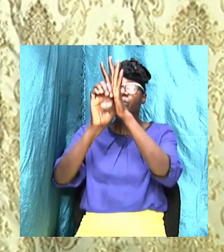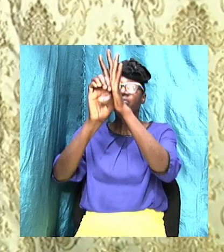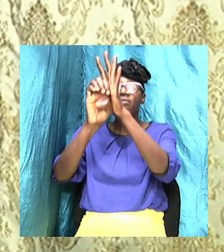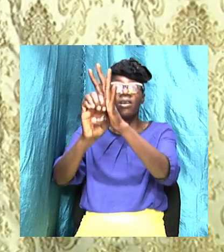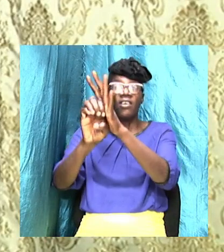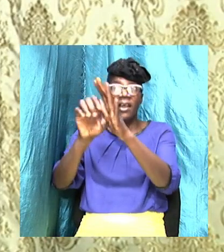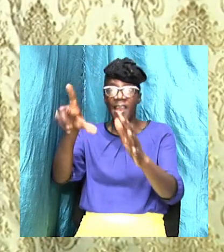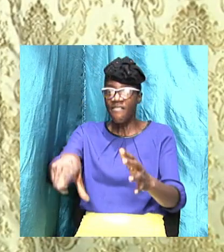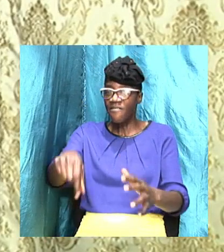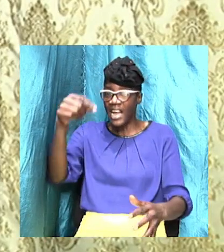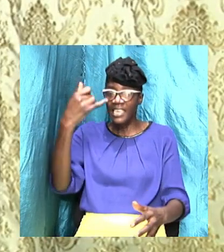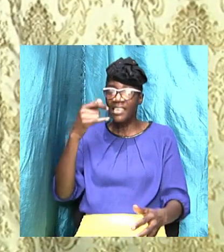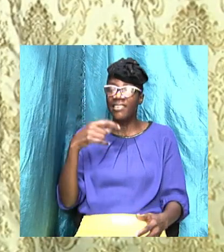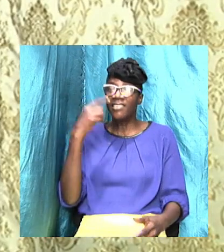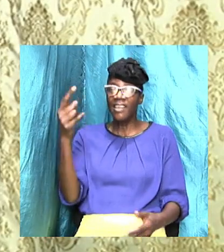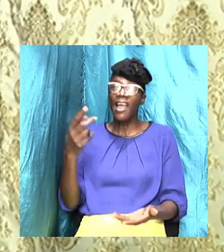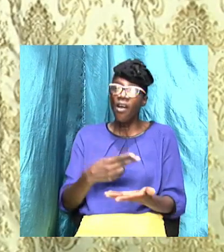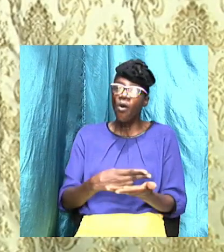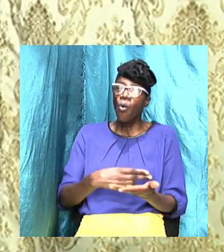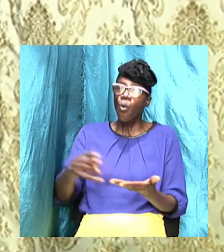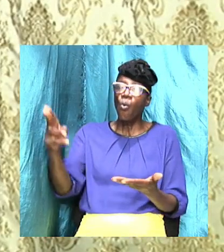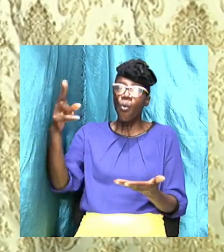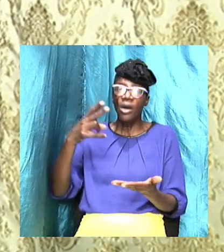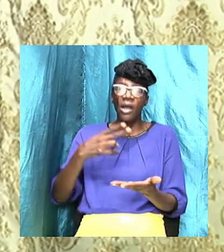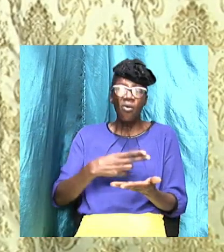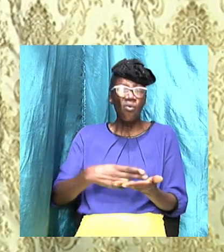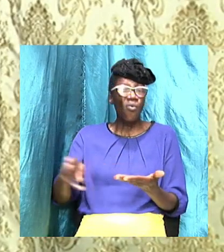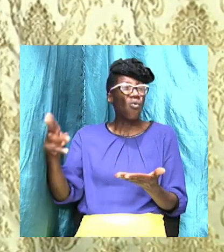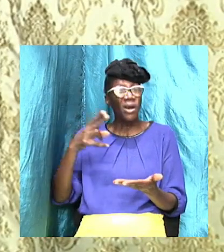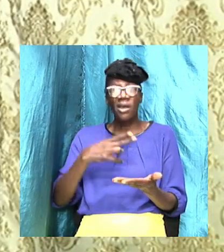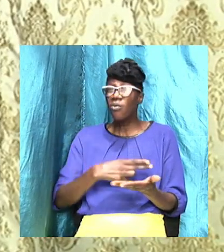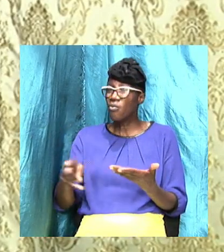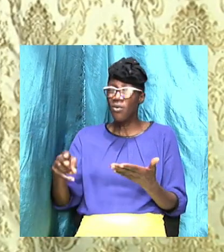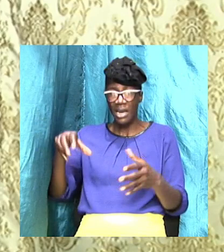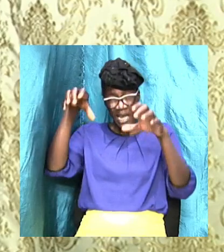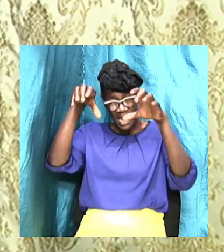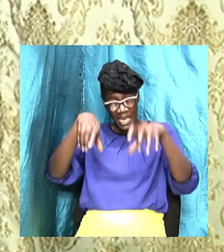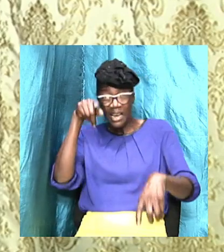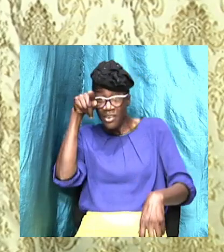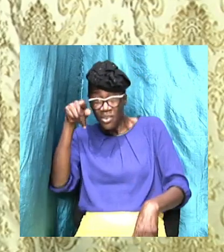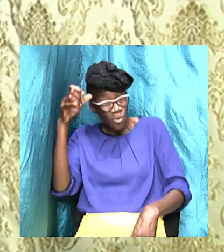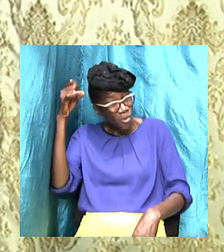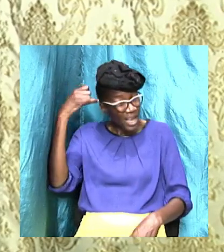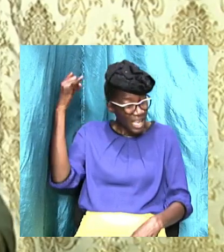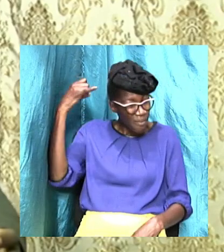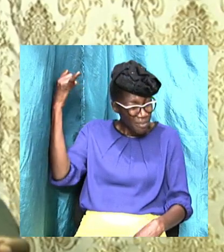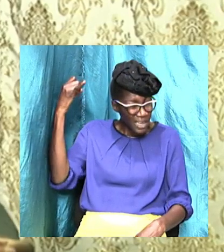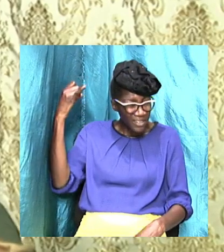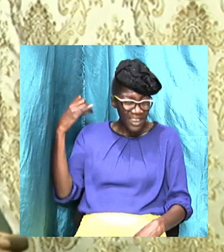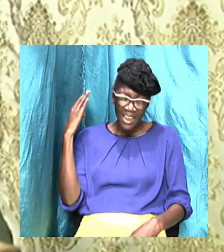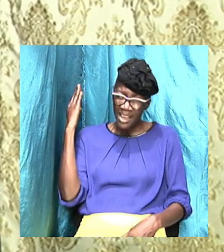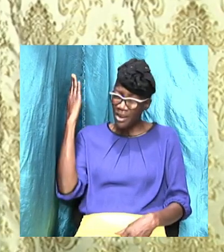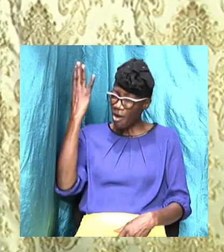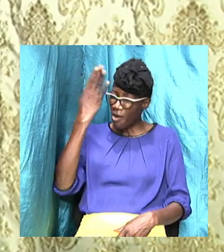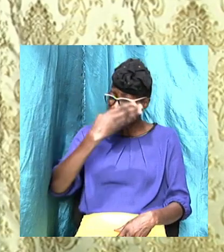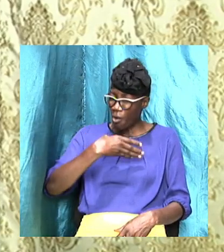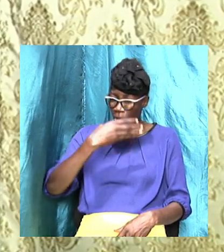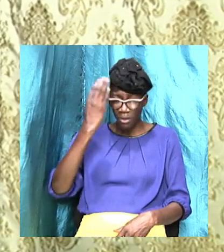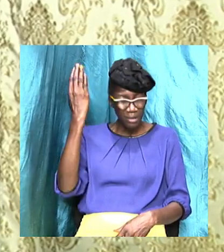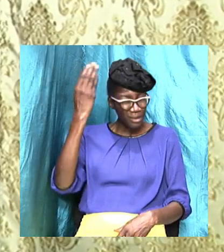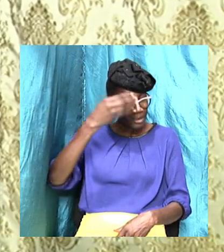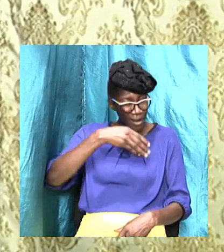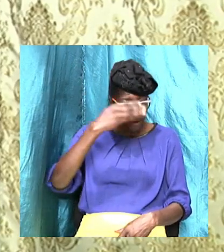say, holy, holy, holy. Can you imagine the awesomeness of God?